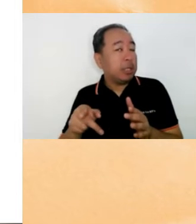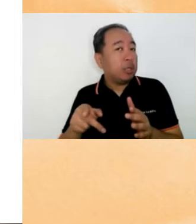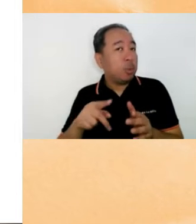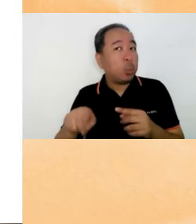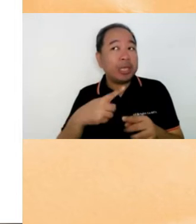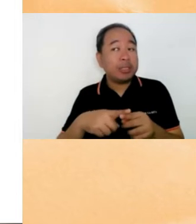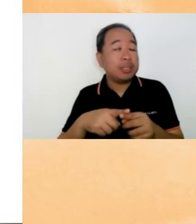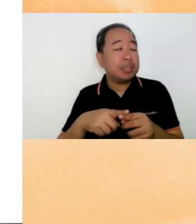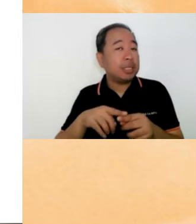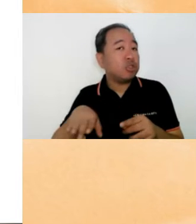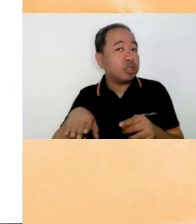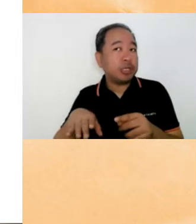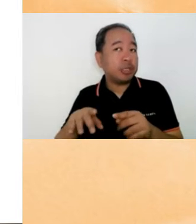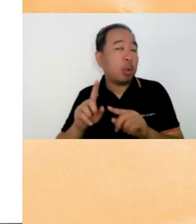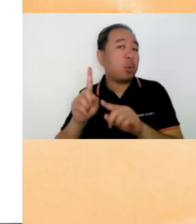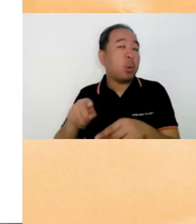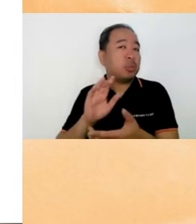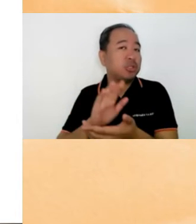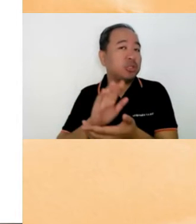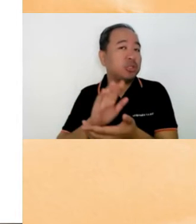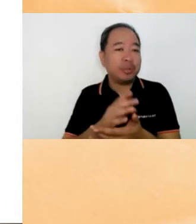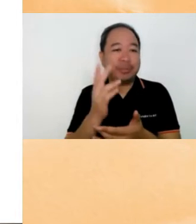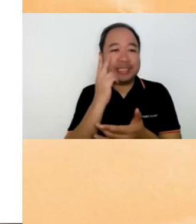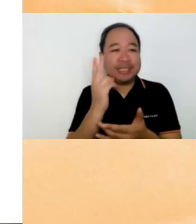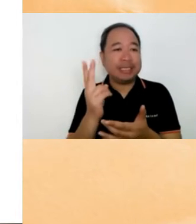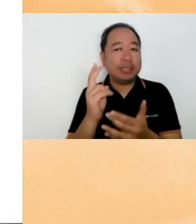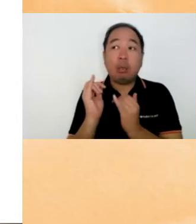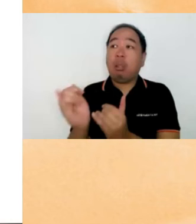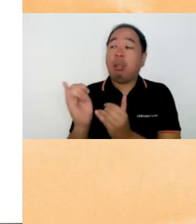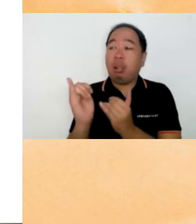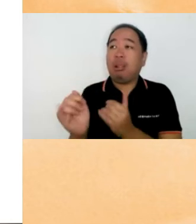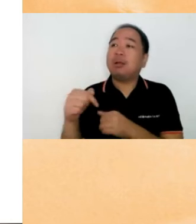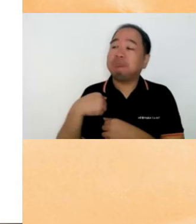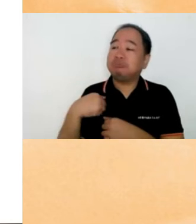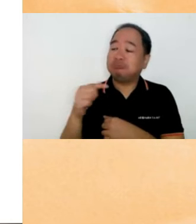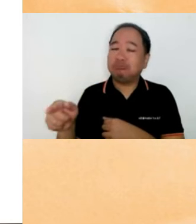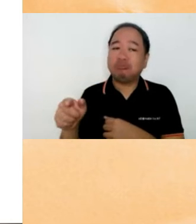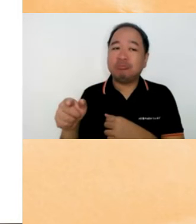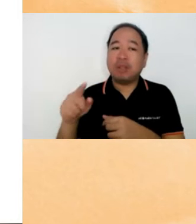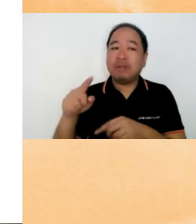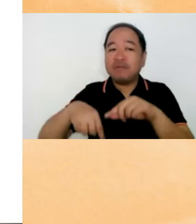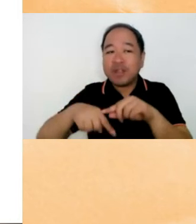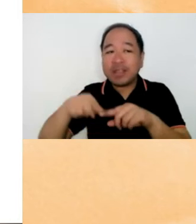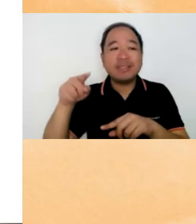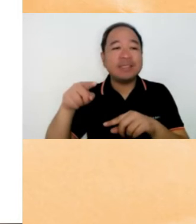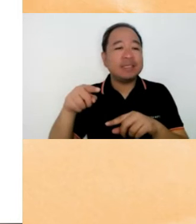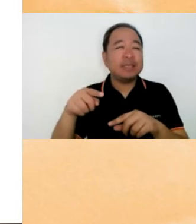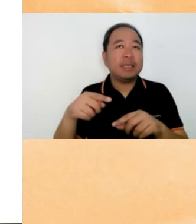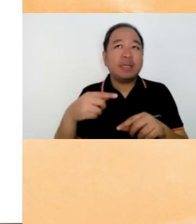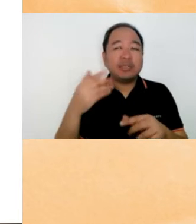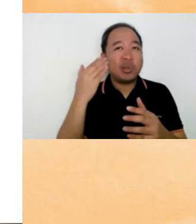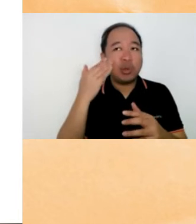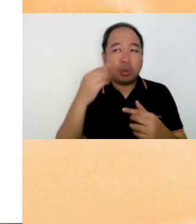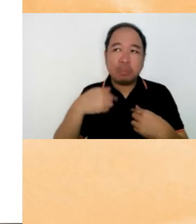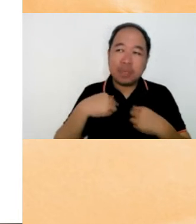develops friendship. He learns to identify with them. He reinforces his concept of whether he's male or female.